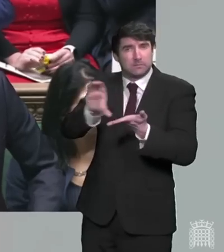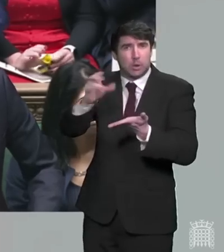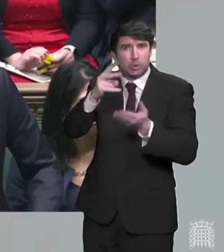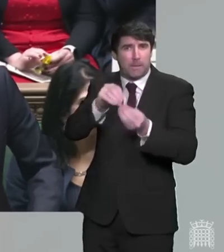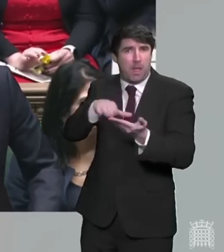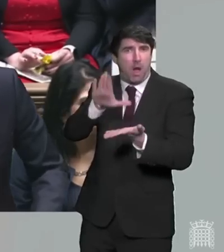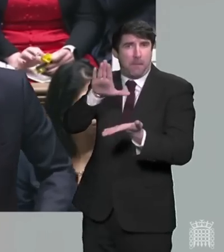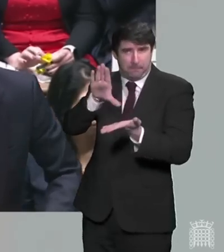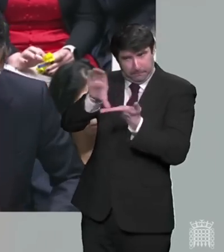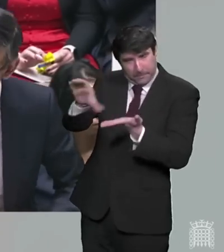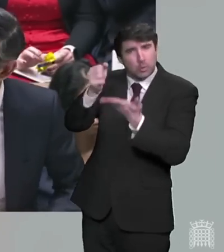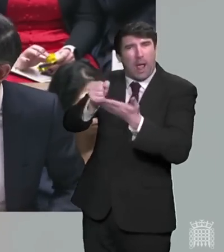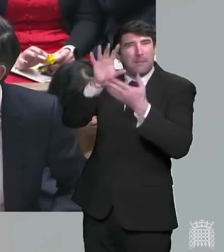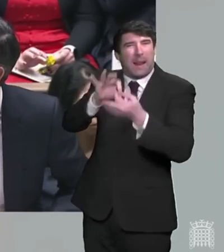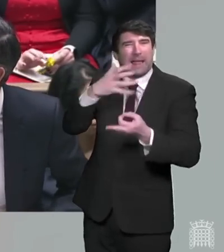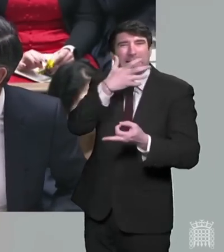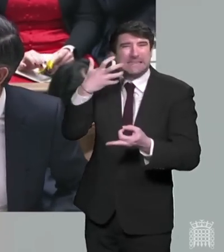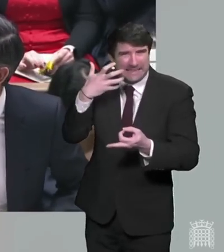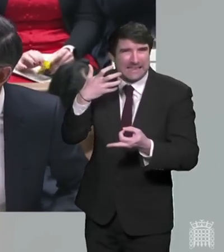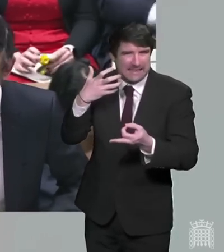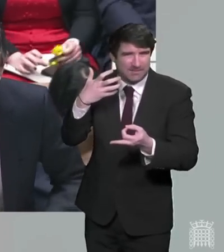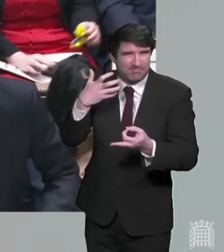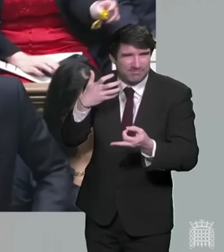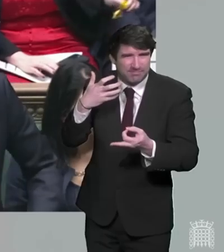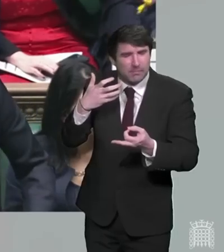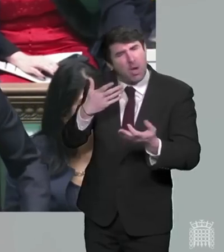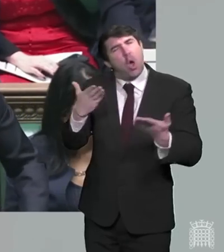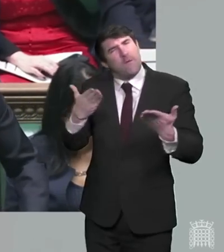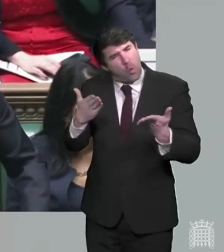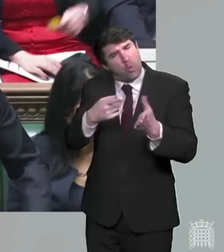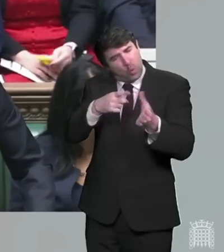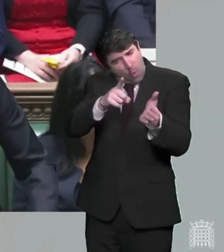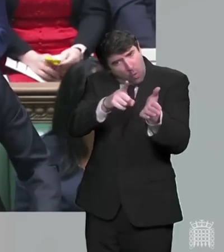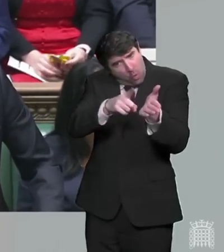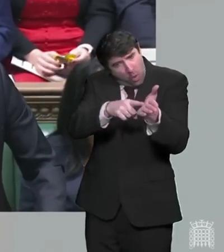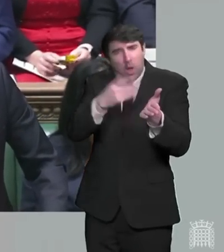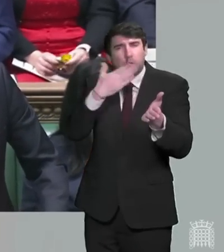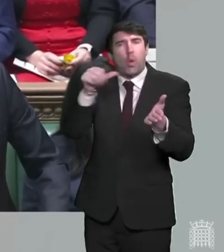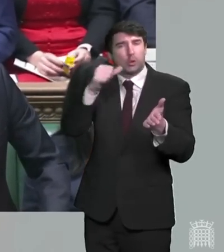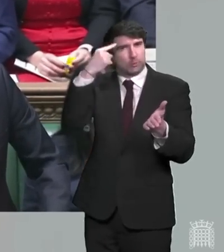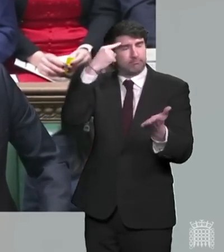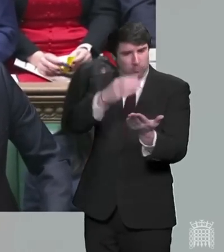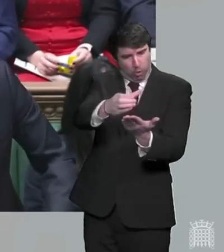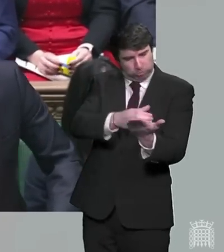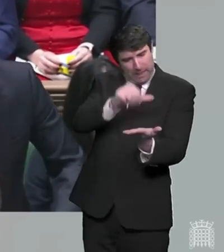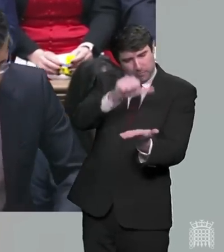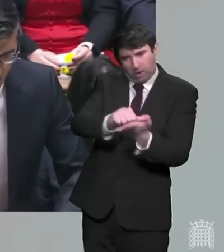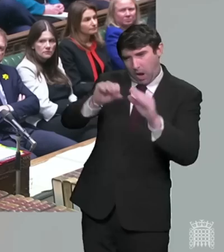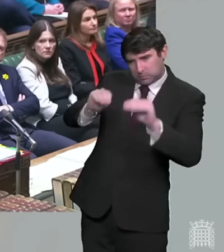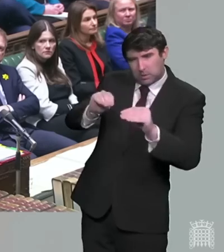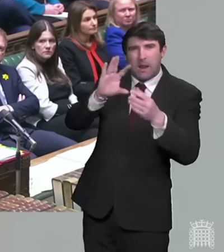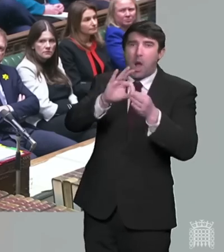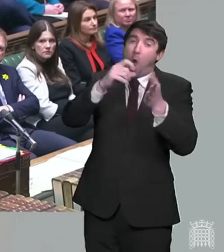manage their energy costs. But we do expect schools to take responsible and sensible decisions on their